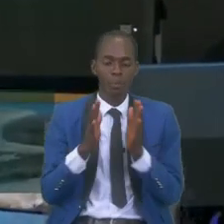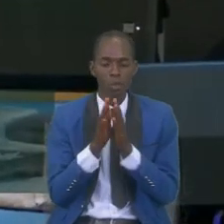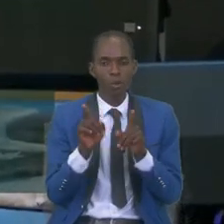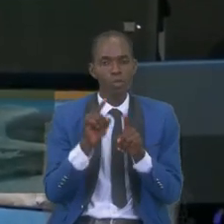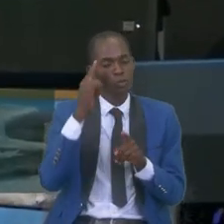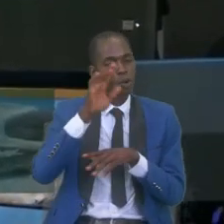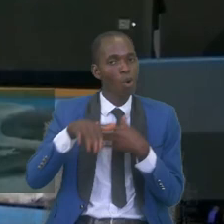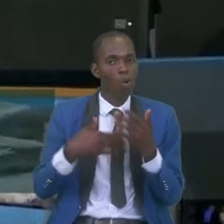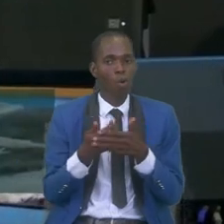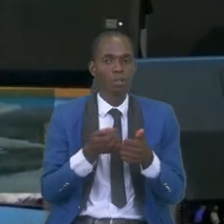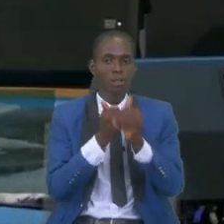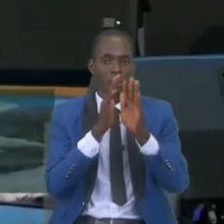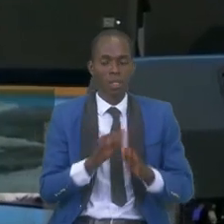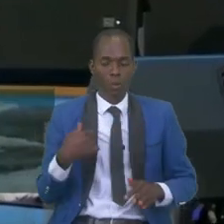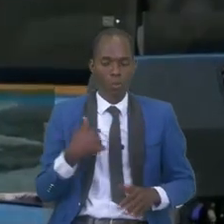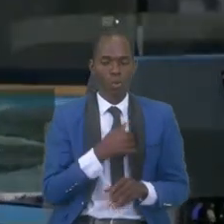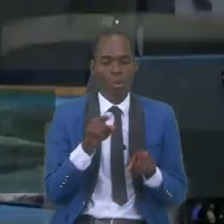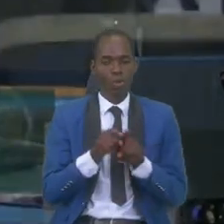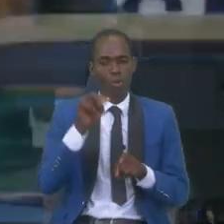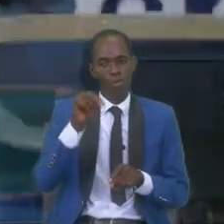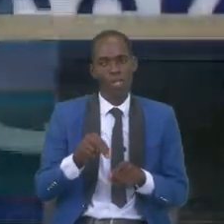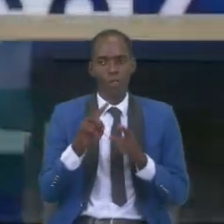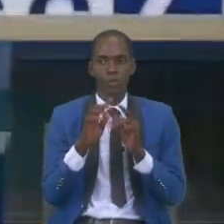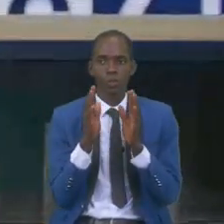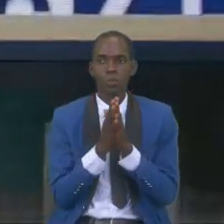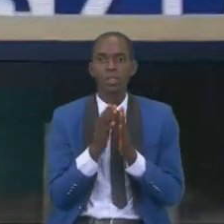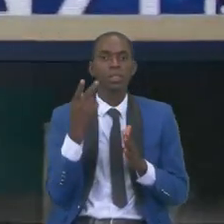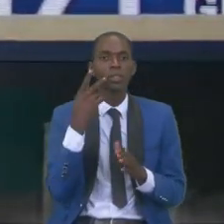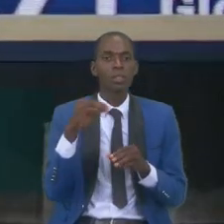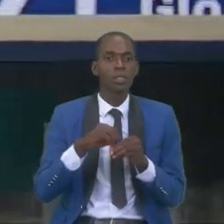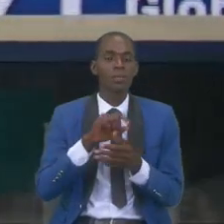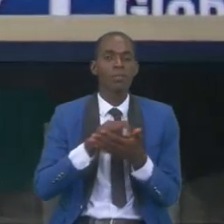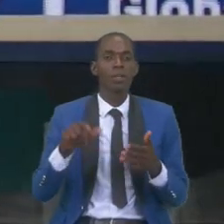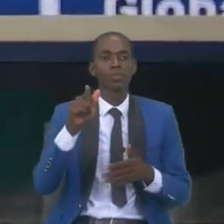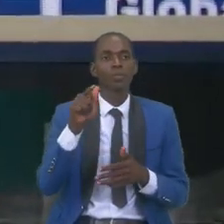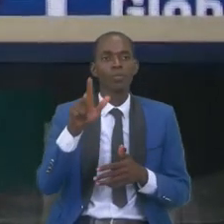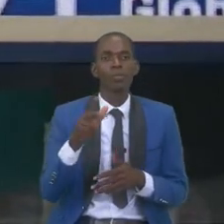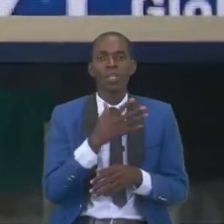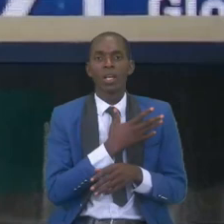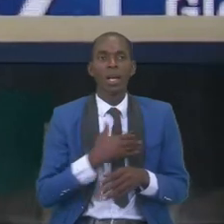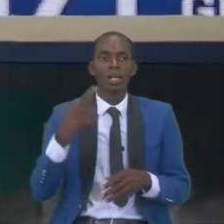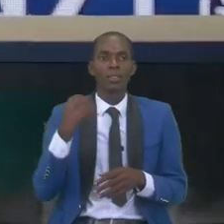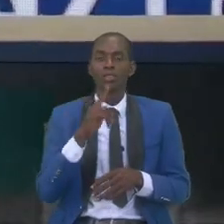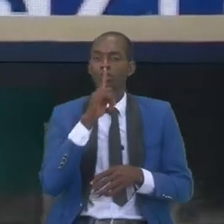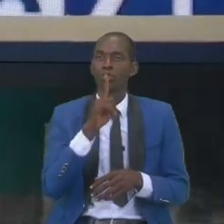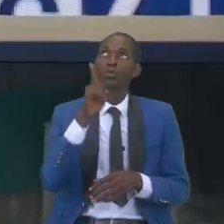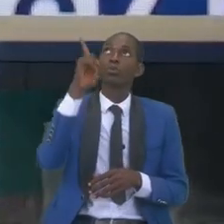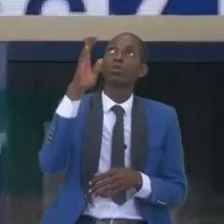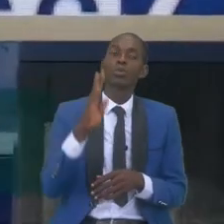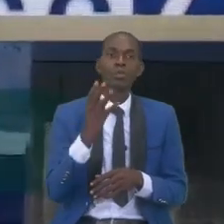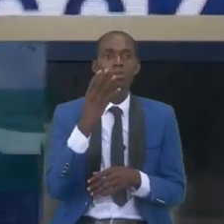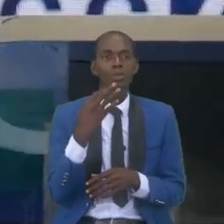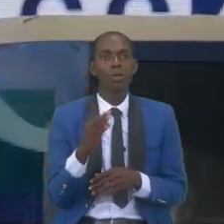need to pray for ourselves. In verse 23, it says, and the very God of peace, remember, we